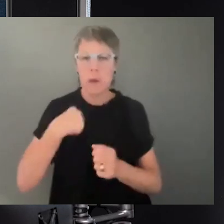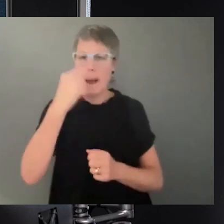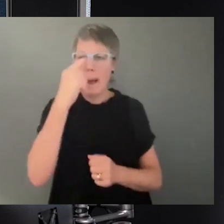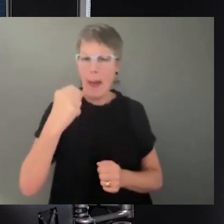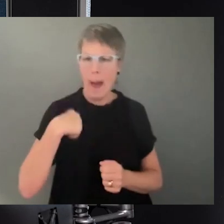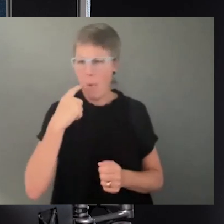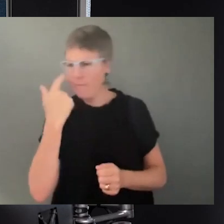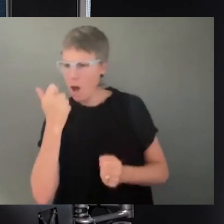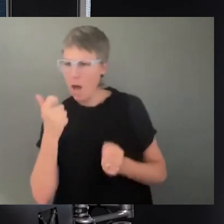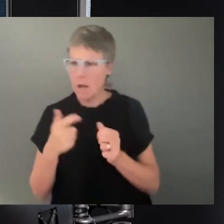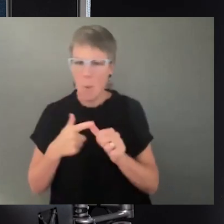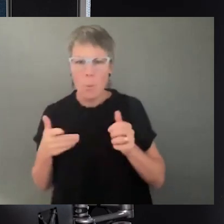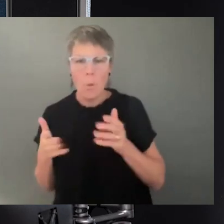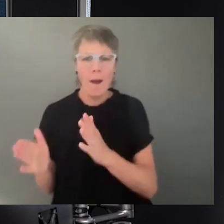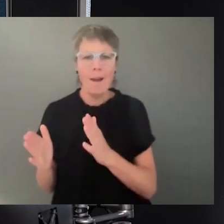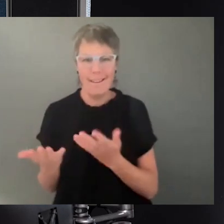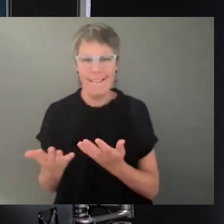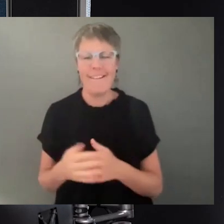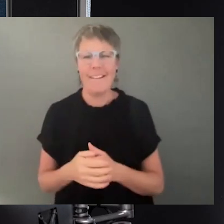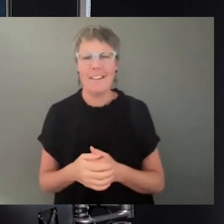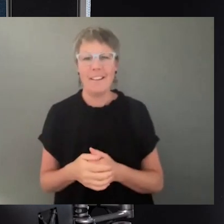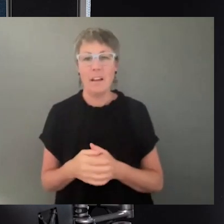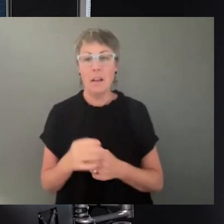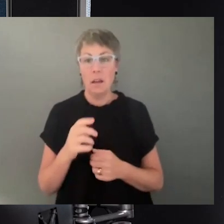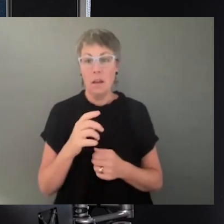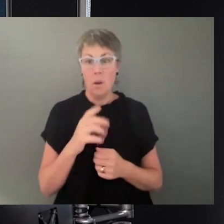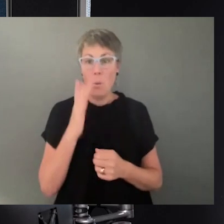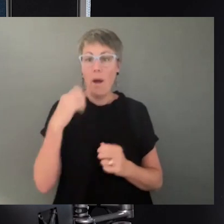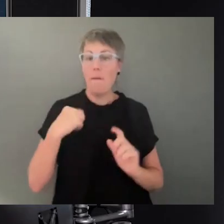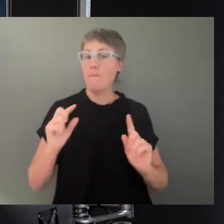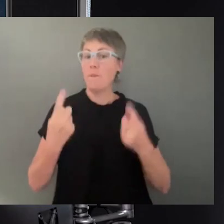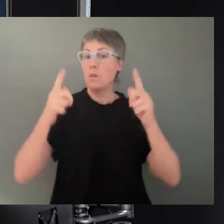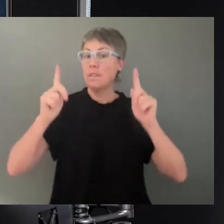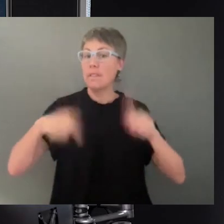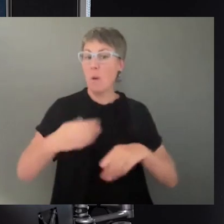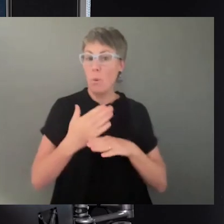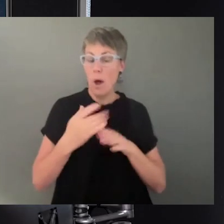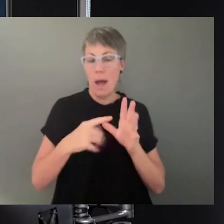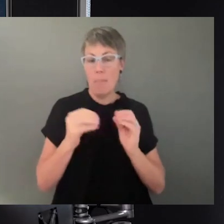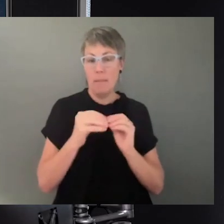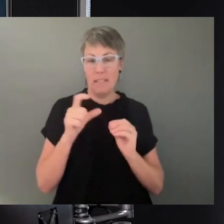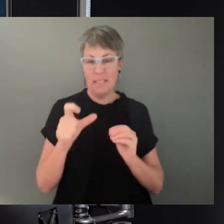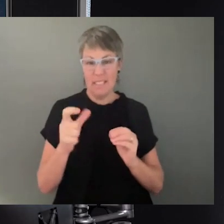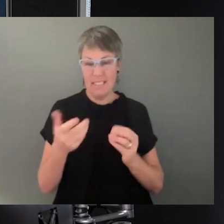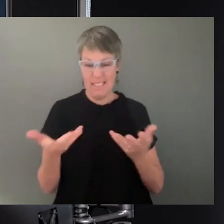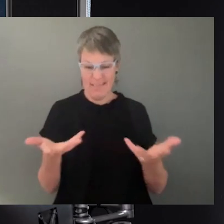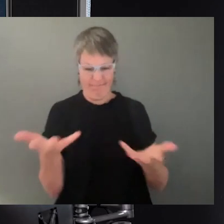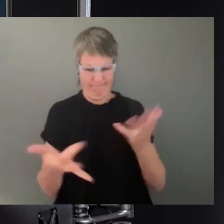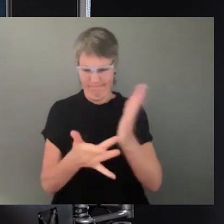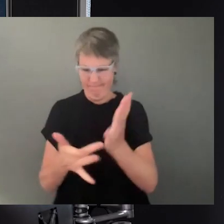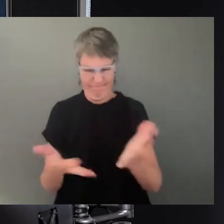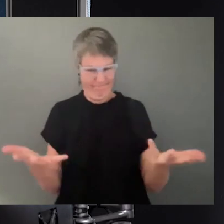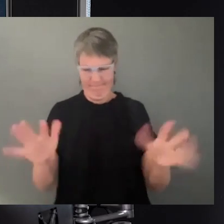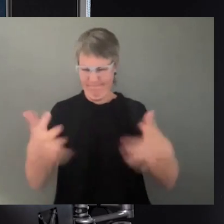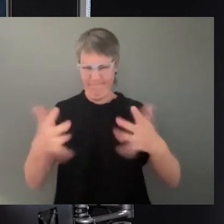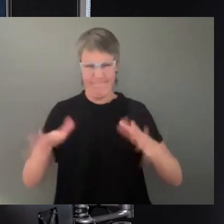find the tools to make it work. And I can tell you the system was absolutely not perfect when we first started. And if we'd waited for a